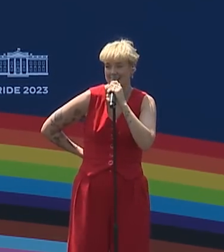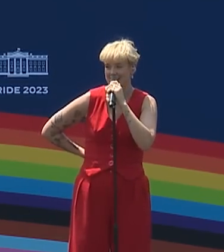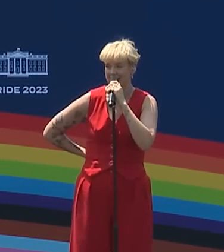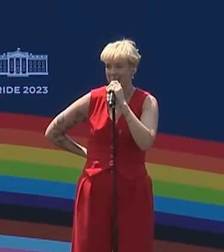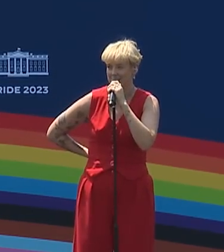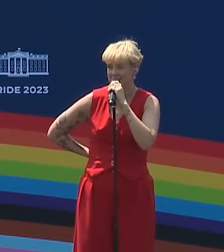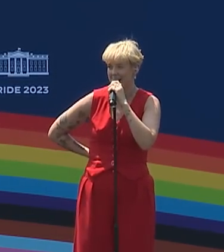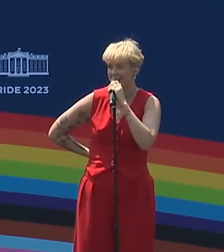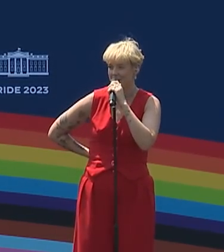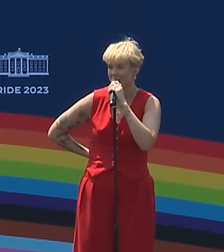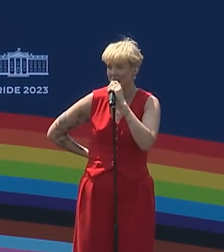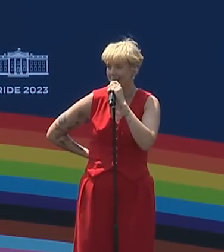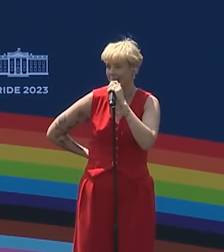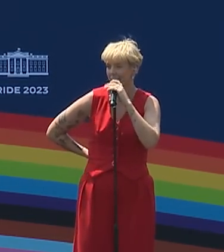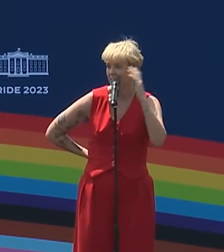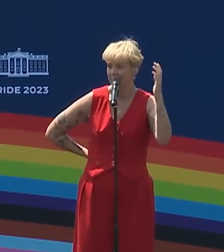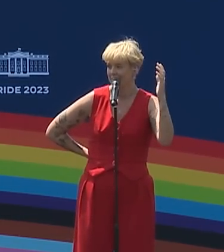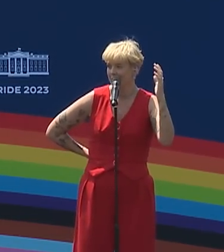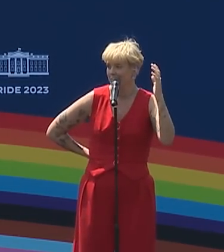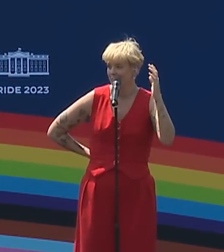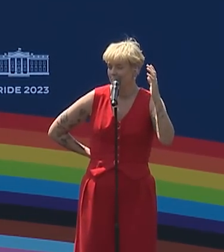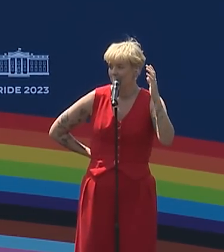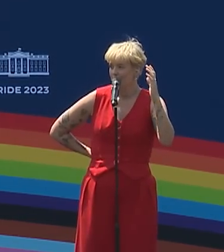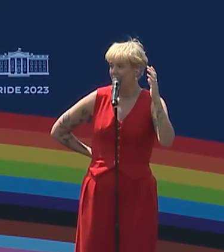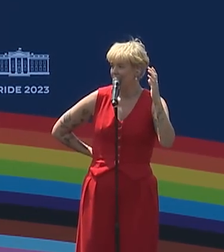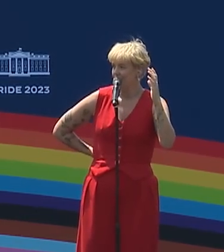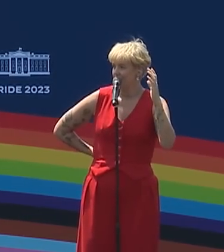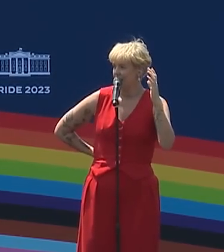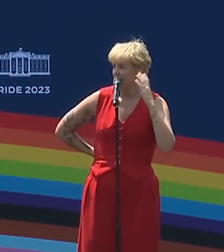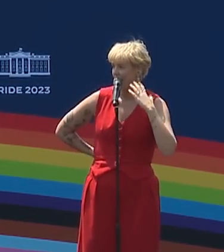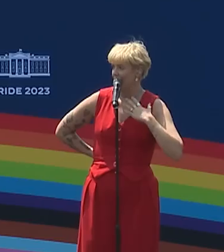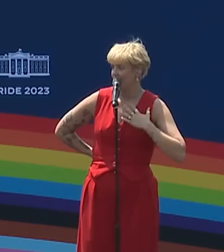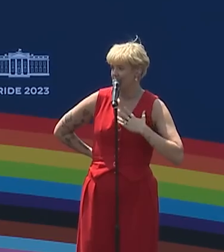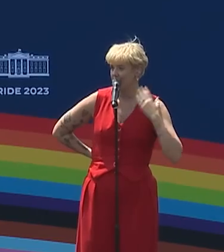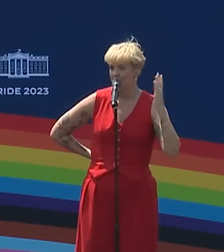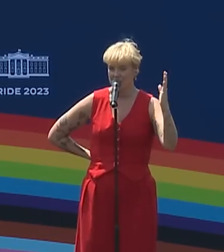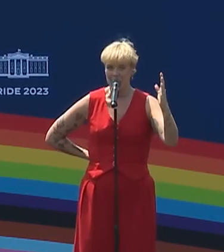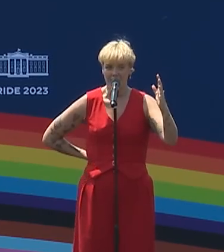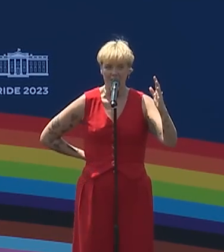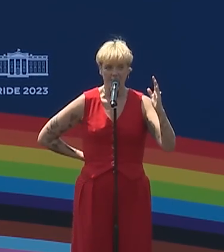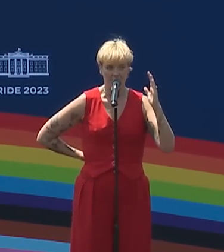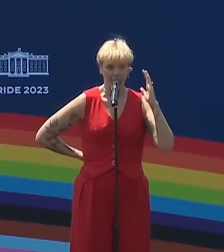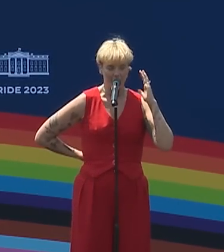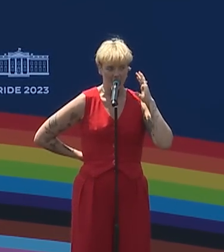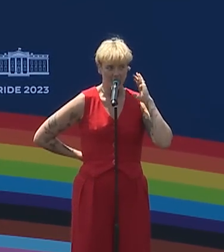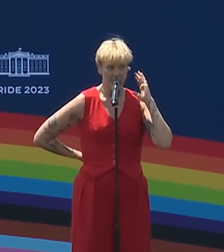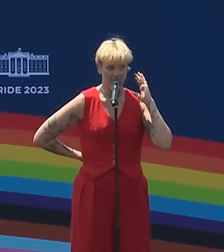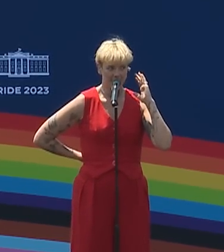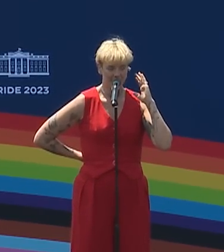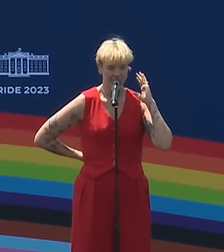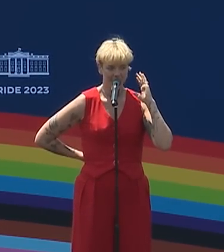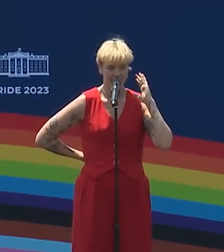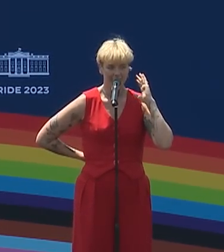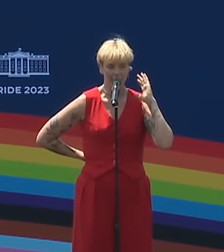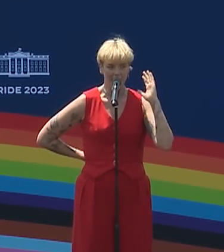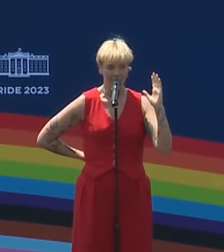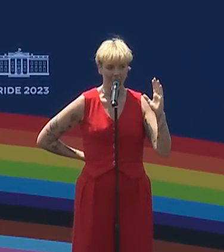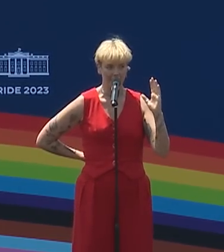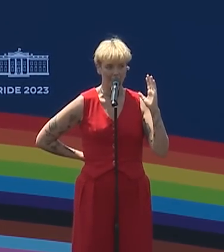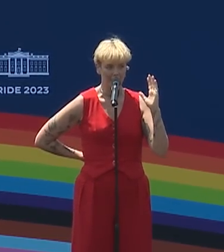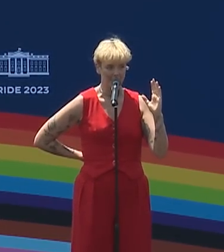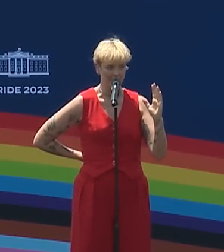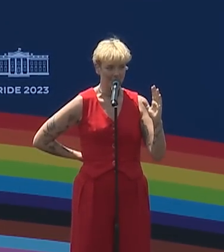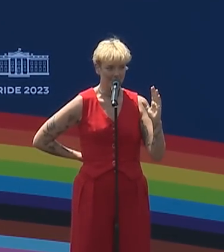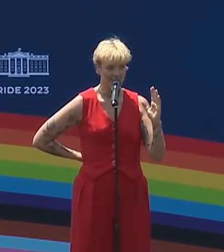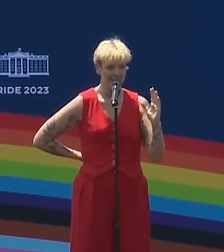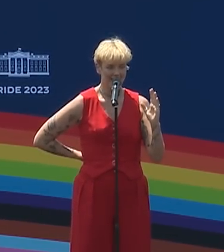the president say on the stage, I feel like are miles and miles in the right direction. And so I'm really